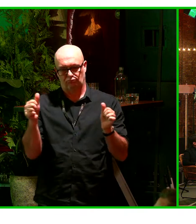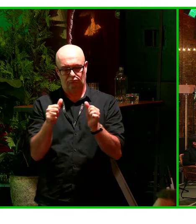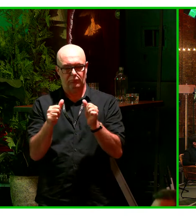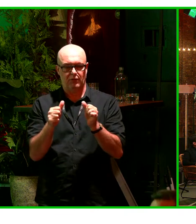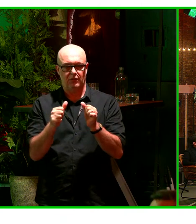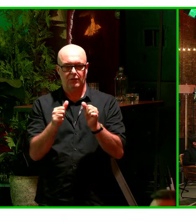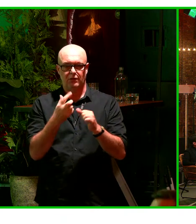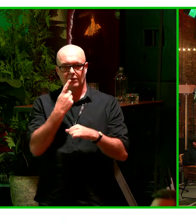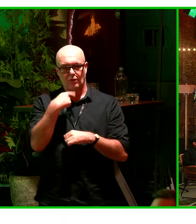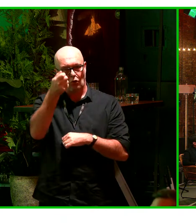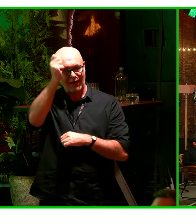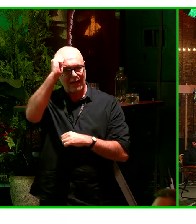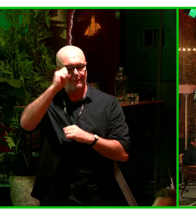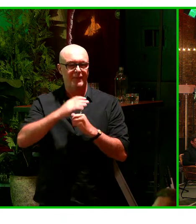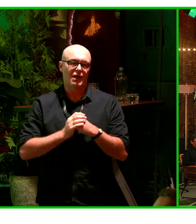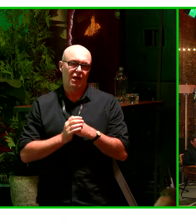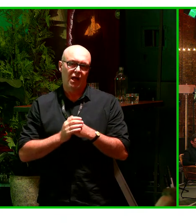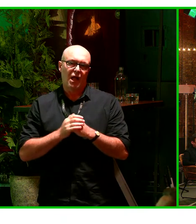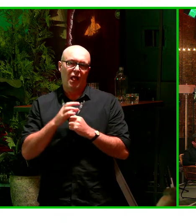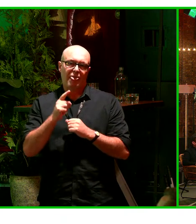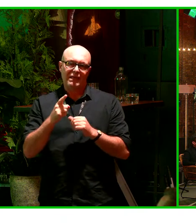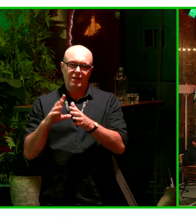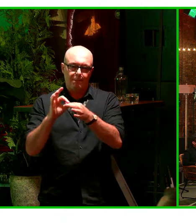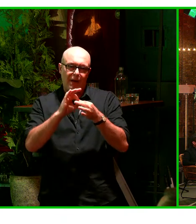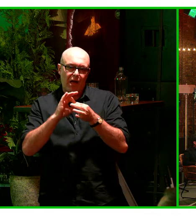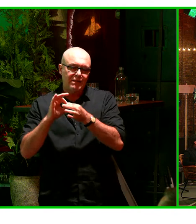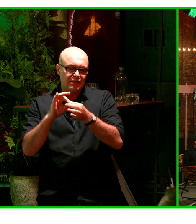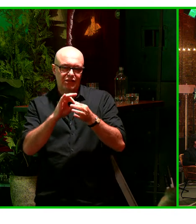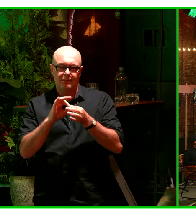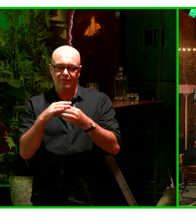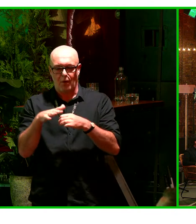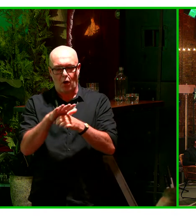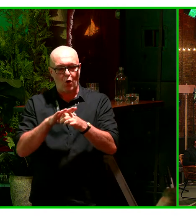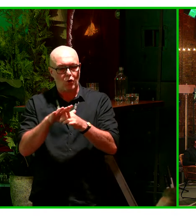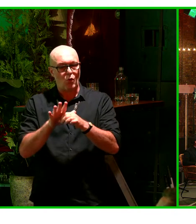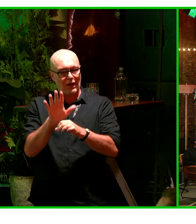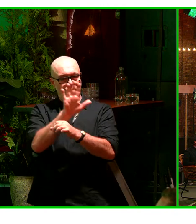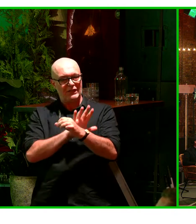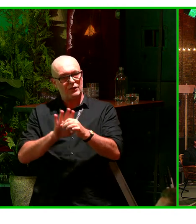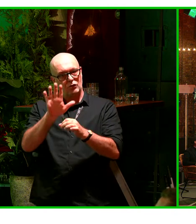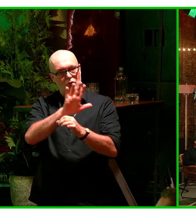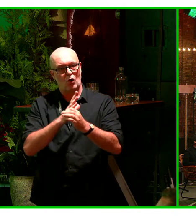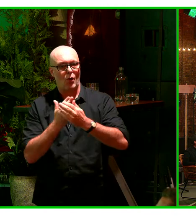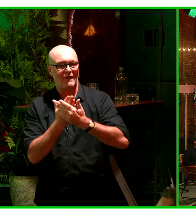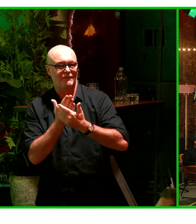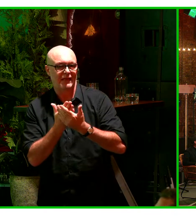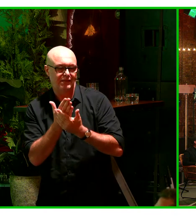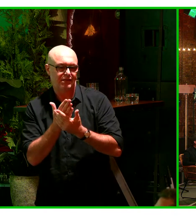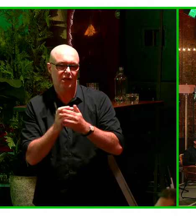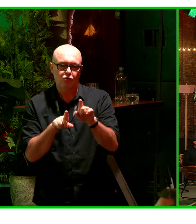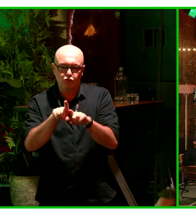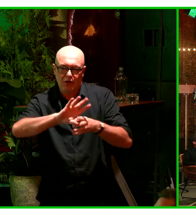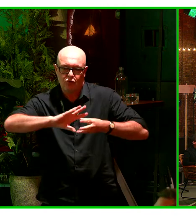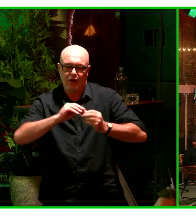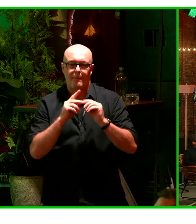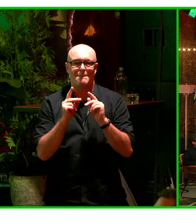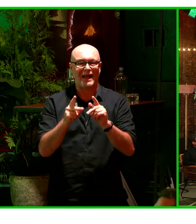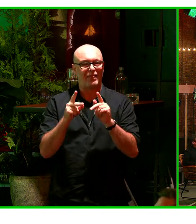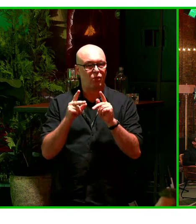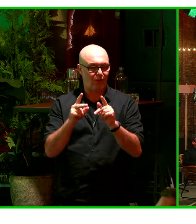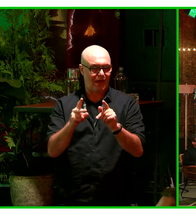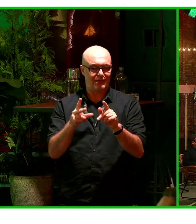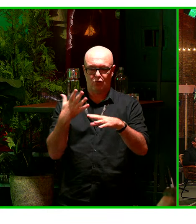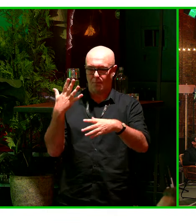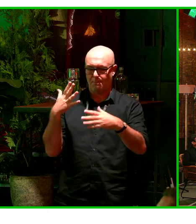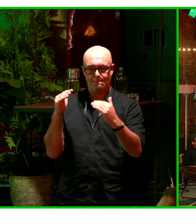REDCAT, which is really a partnership between local and regional innovators so that we can conceive and develop that pathway of support that's bespoke to